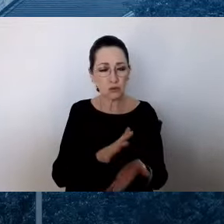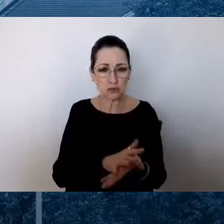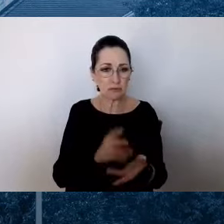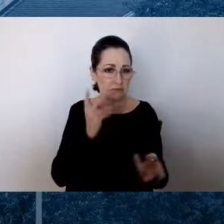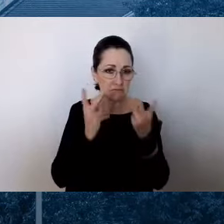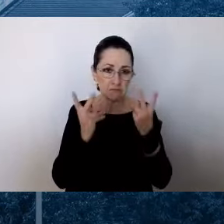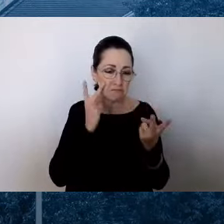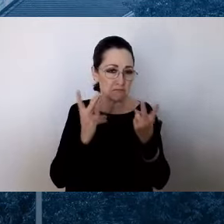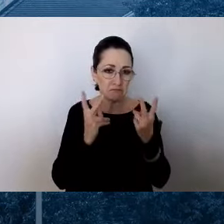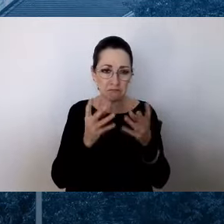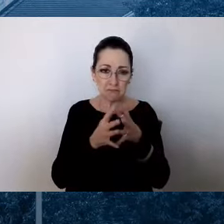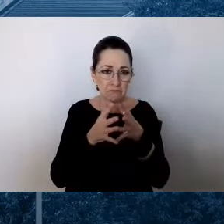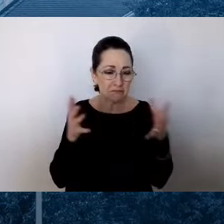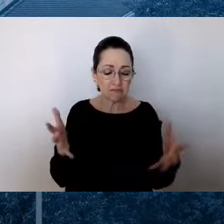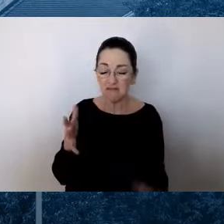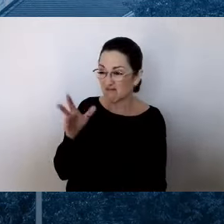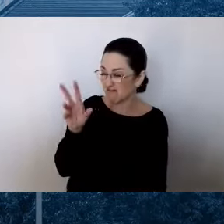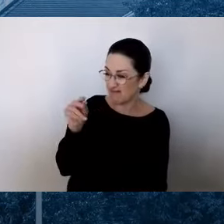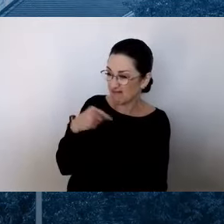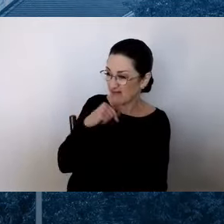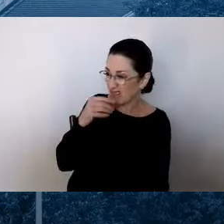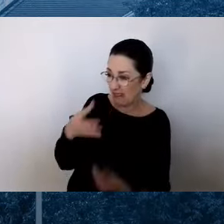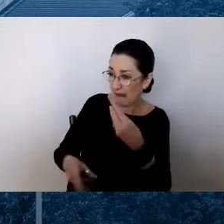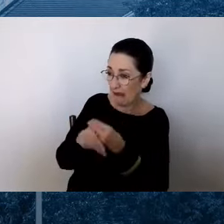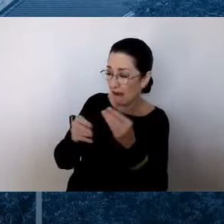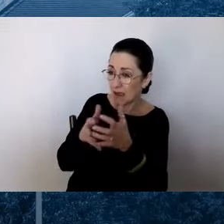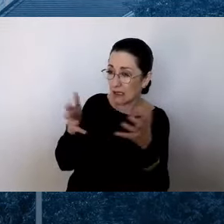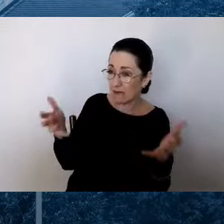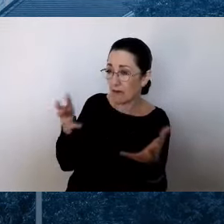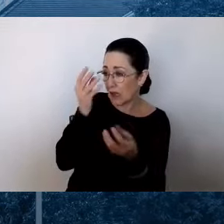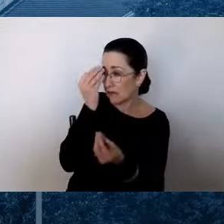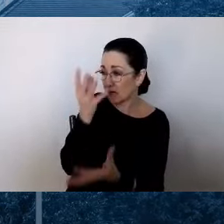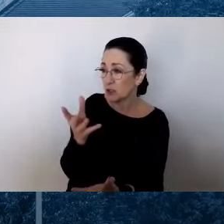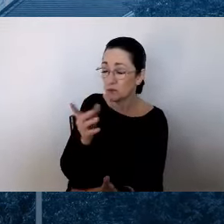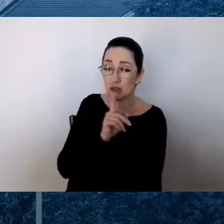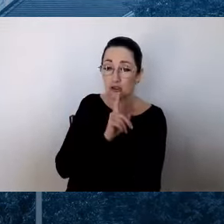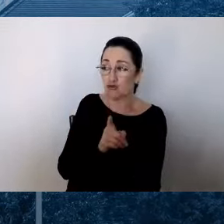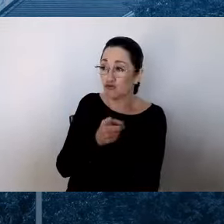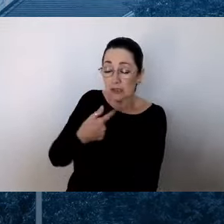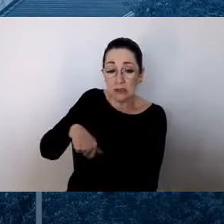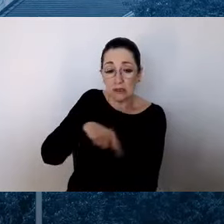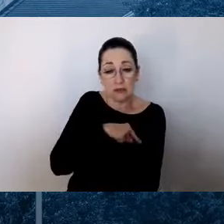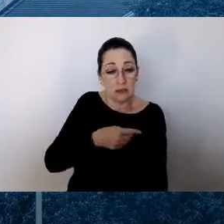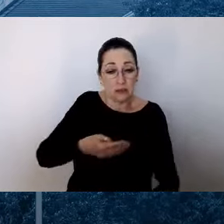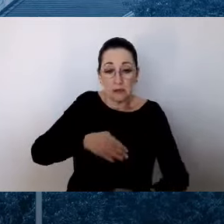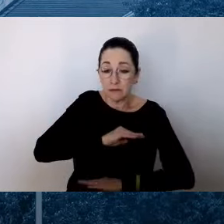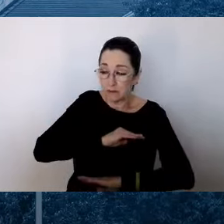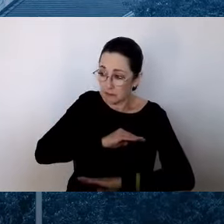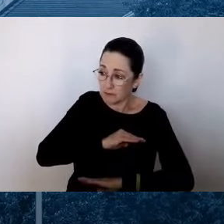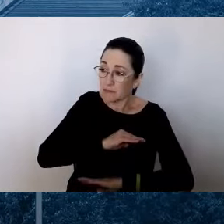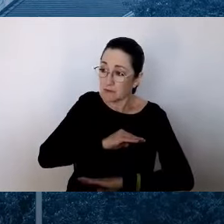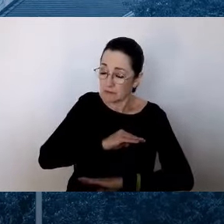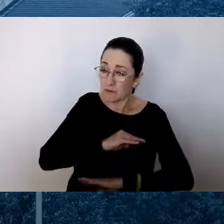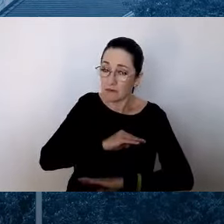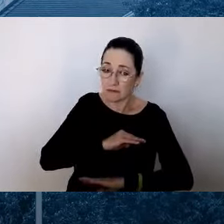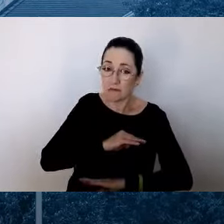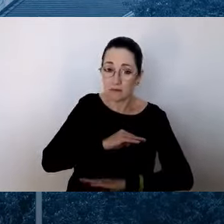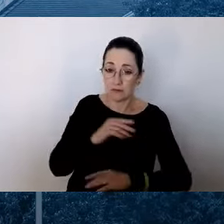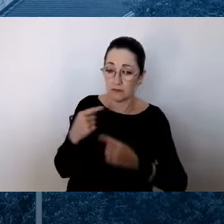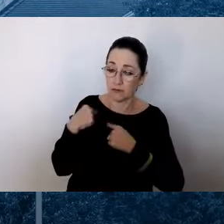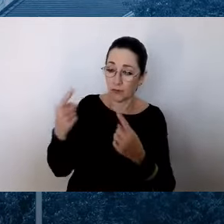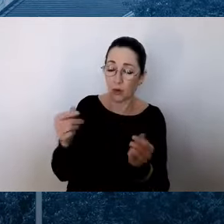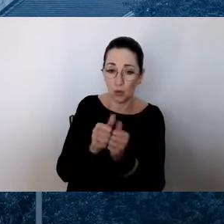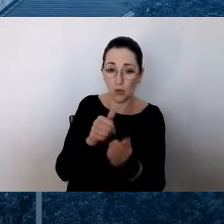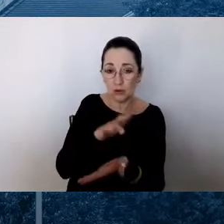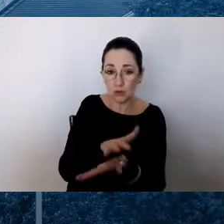Yeah, I don't have a lot to add to that. I mean, I think we're really very pleased with how everything has gone with